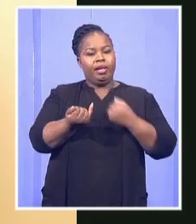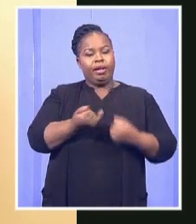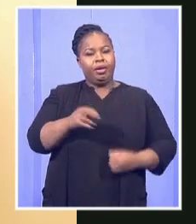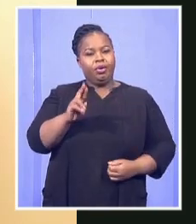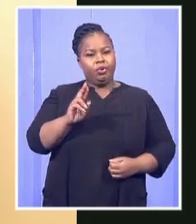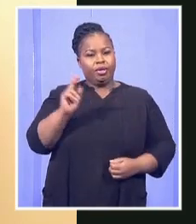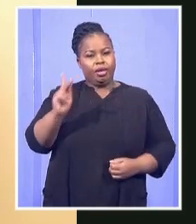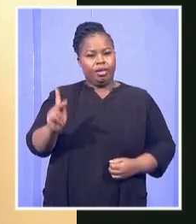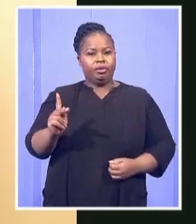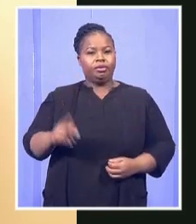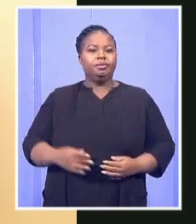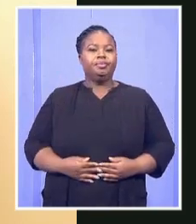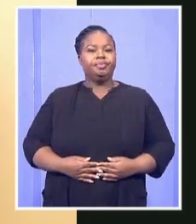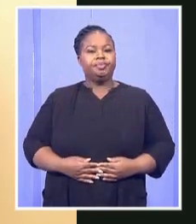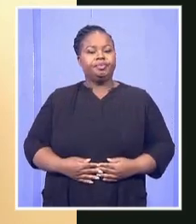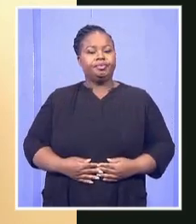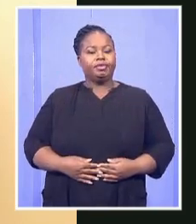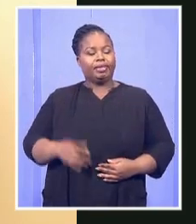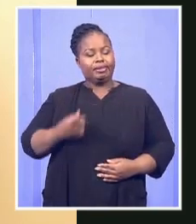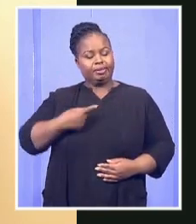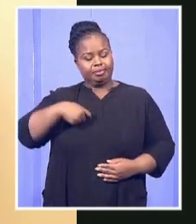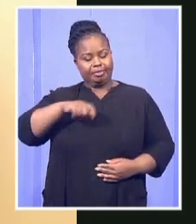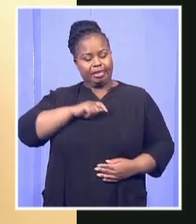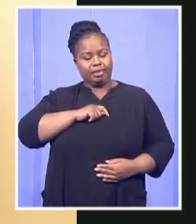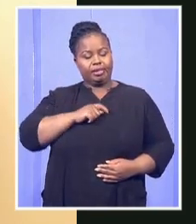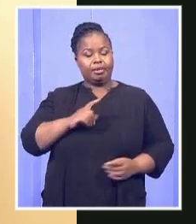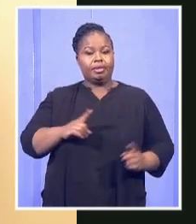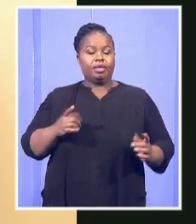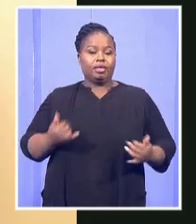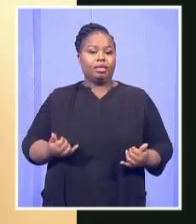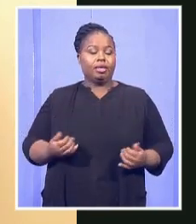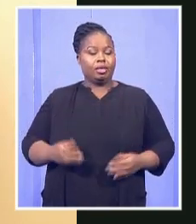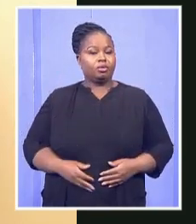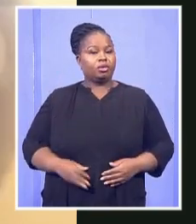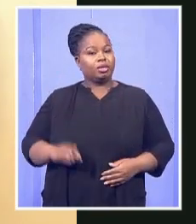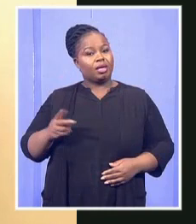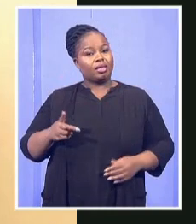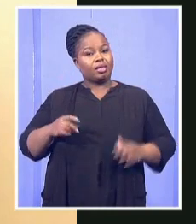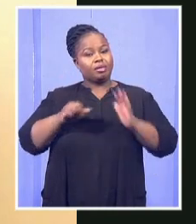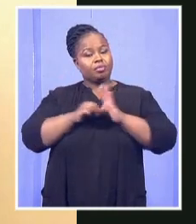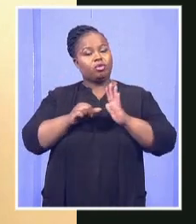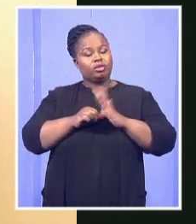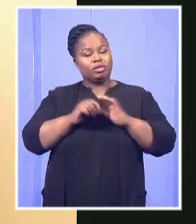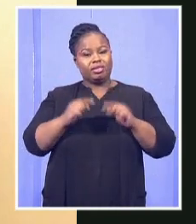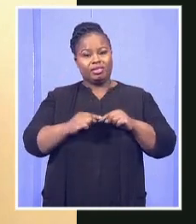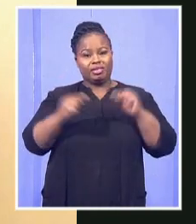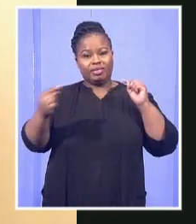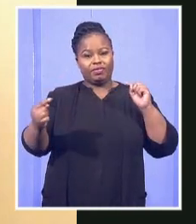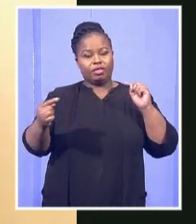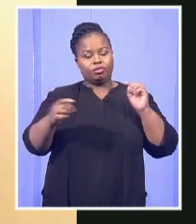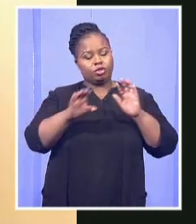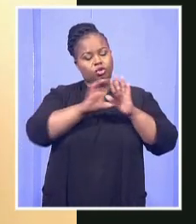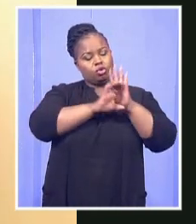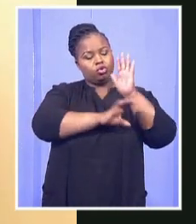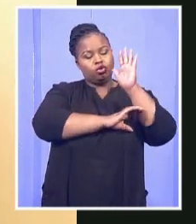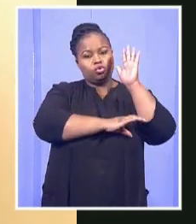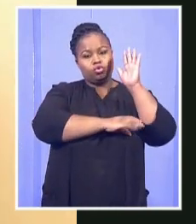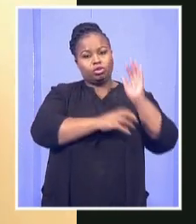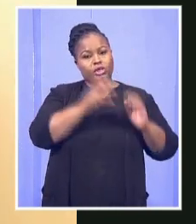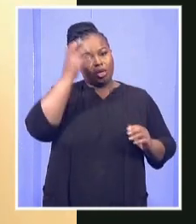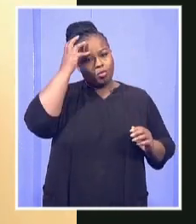Kingdom and Spain. But what is of utmost importance here is the difference between constitutional monarchs